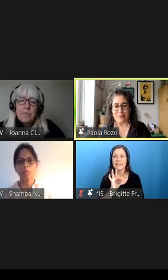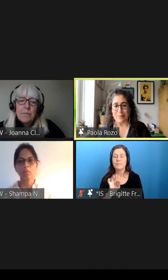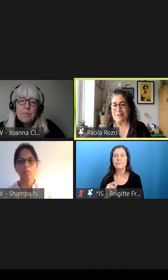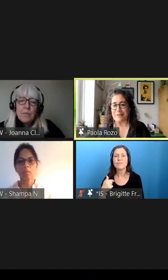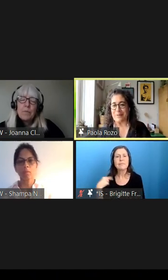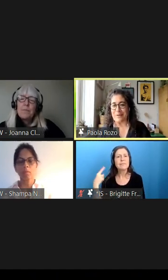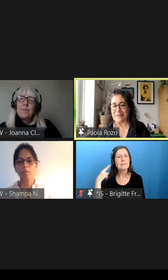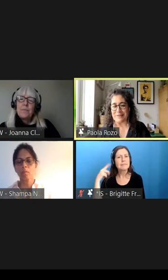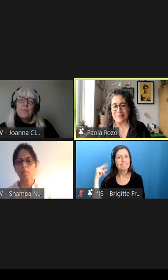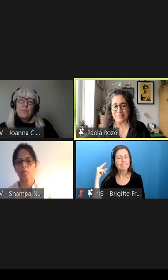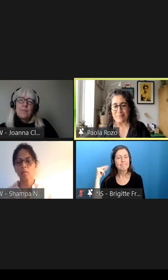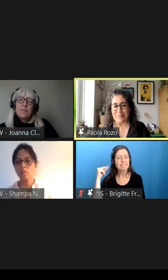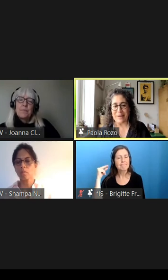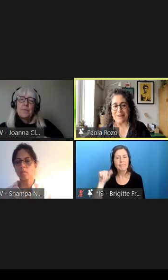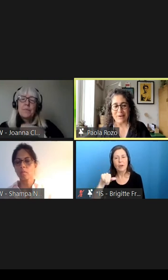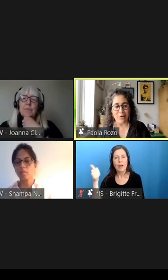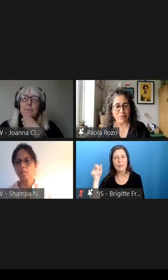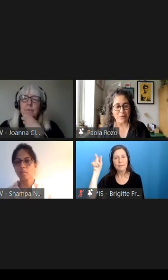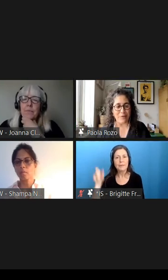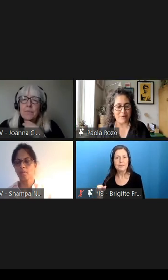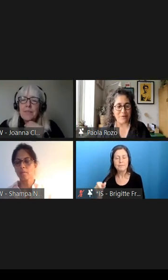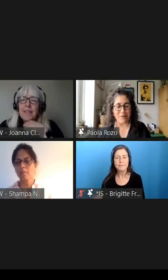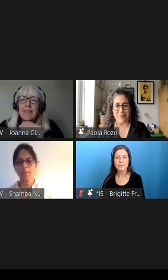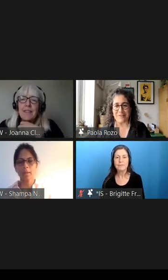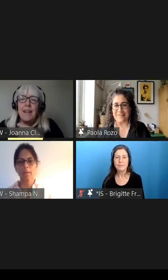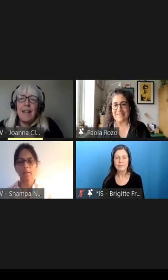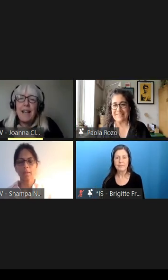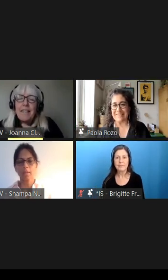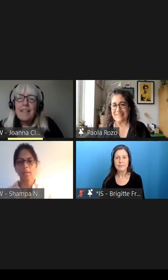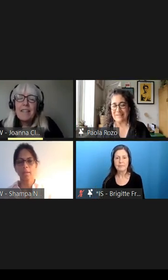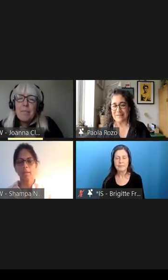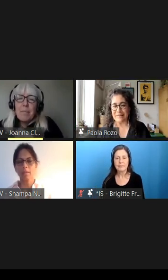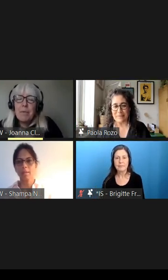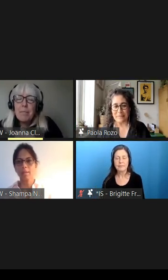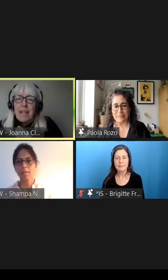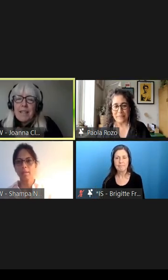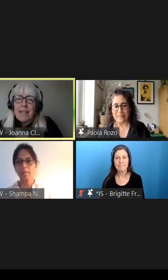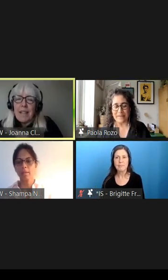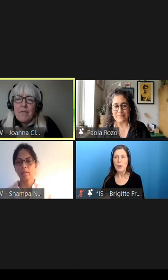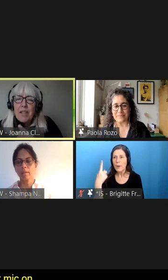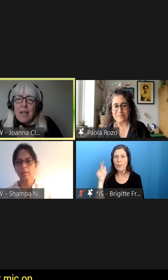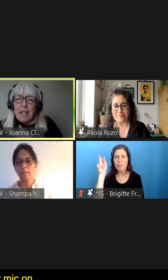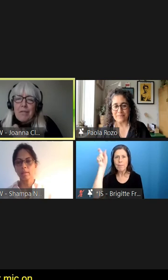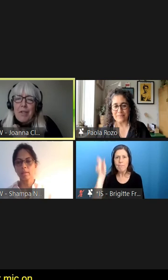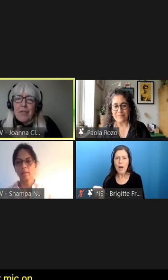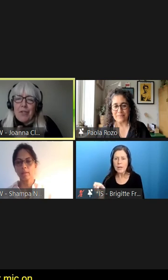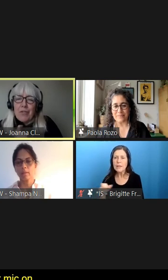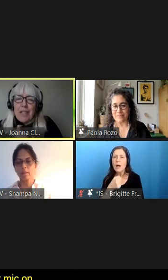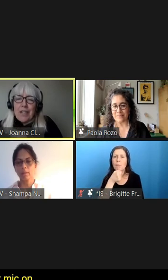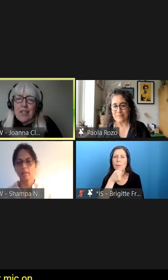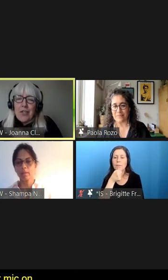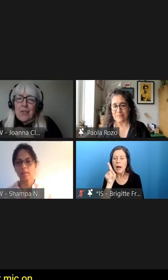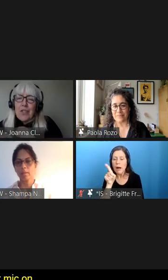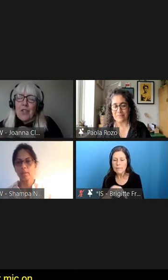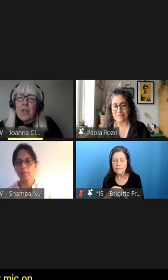So someone is with the mic. Hi, I think some people may still have their microphones on. Could I